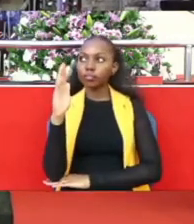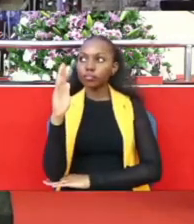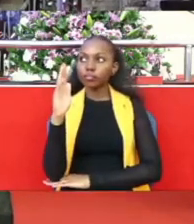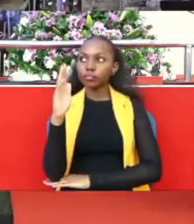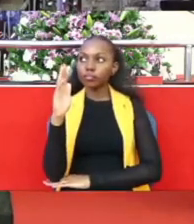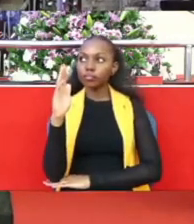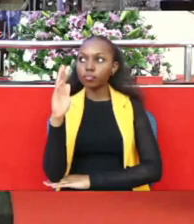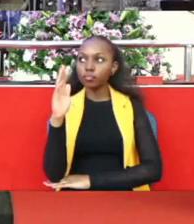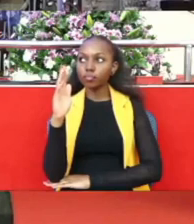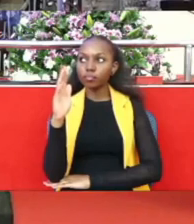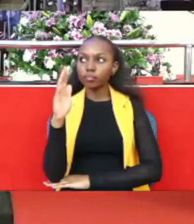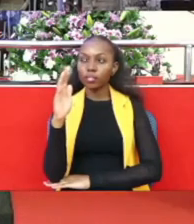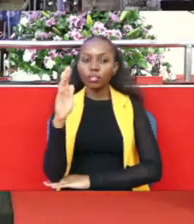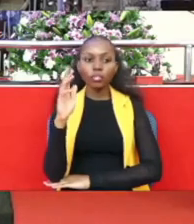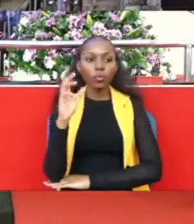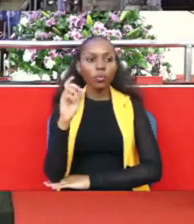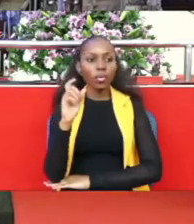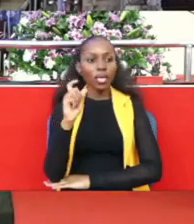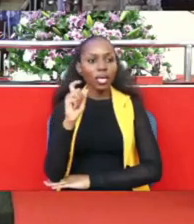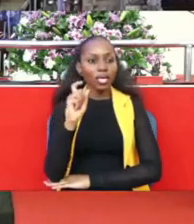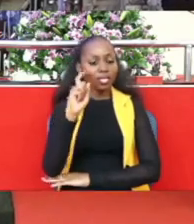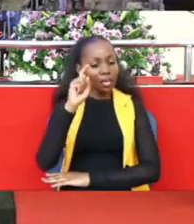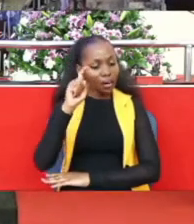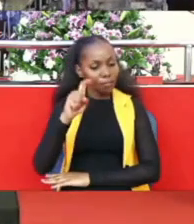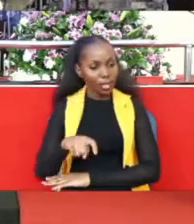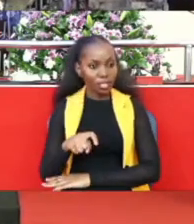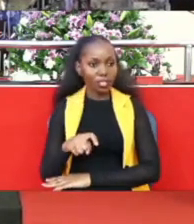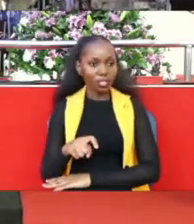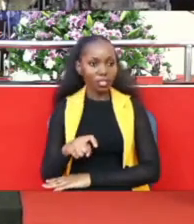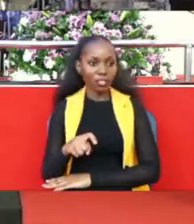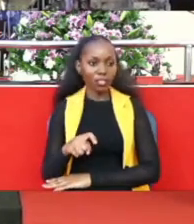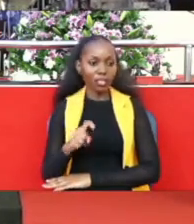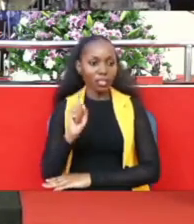therefore must take our position as children of God